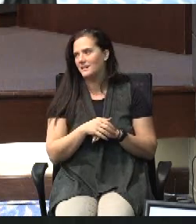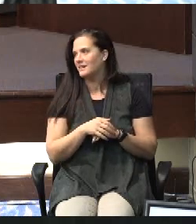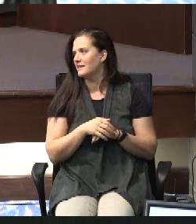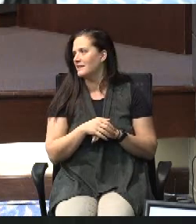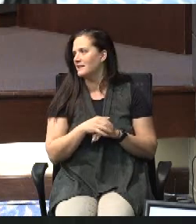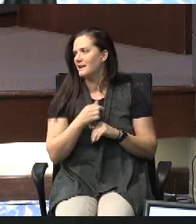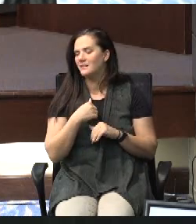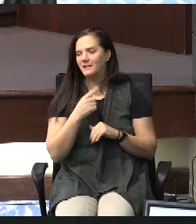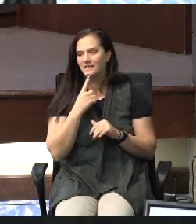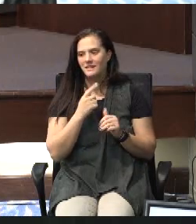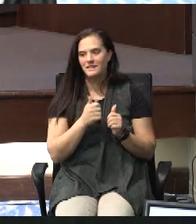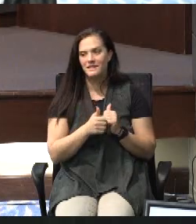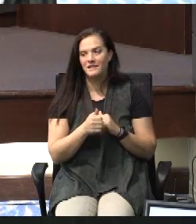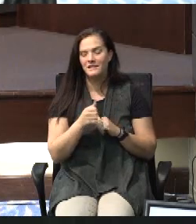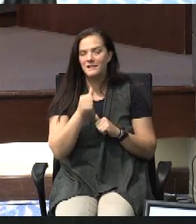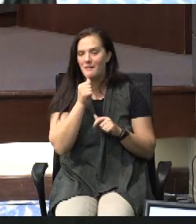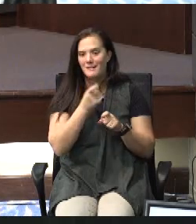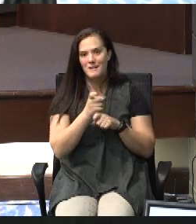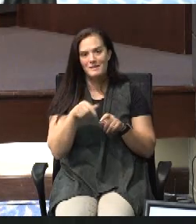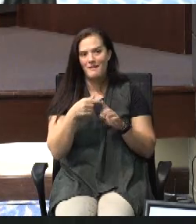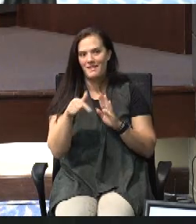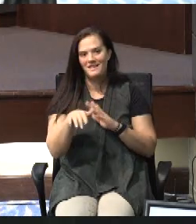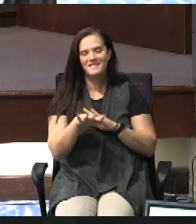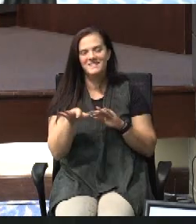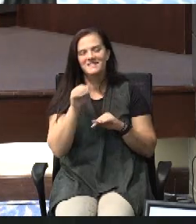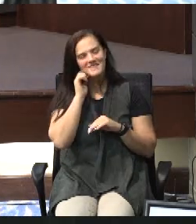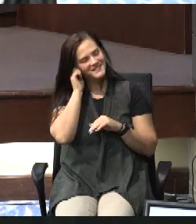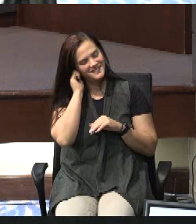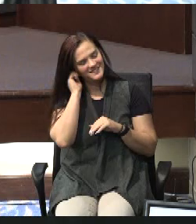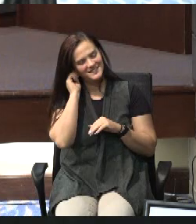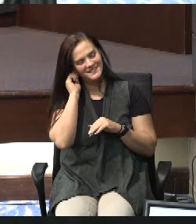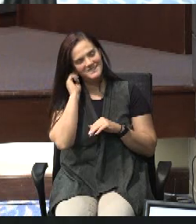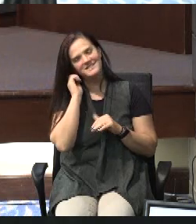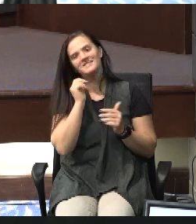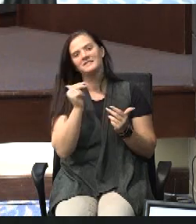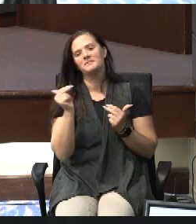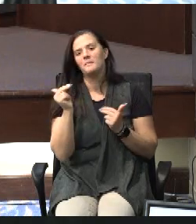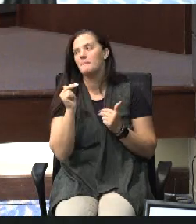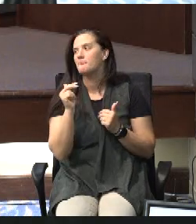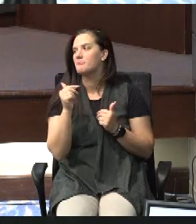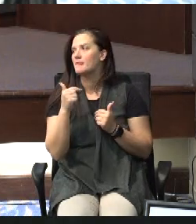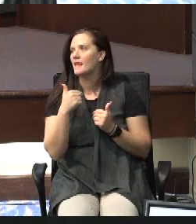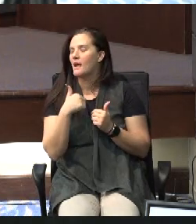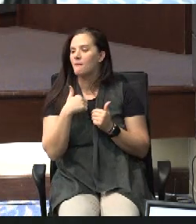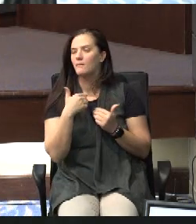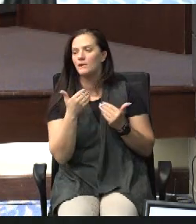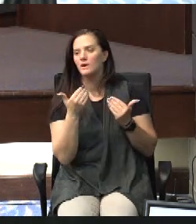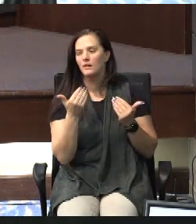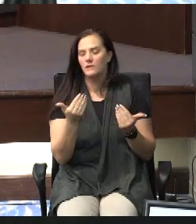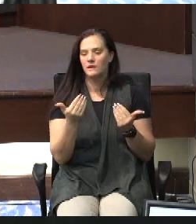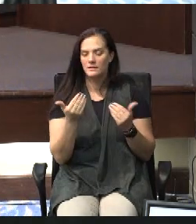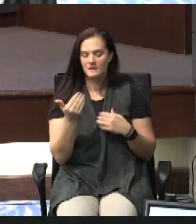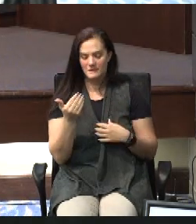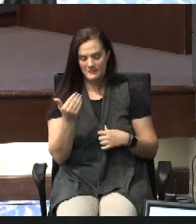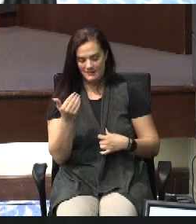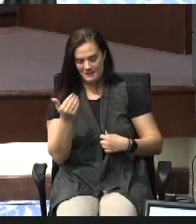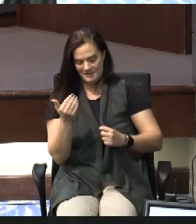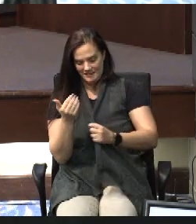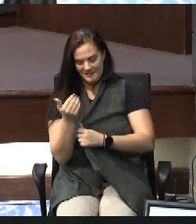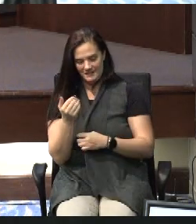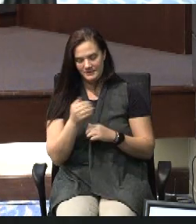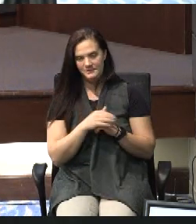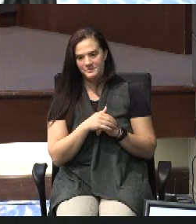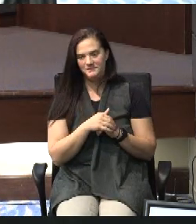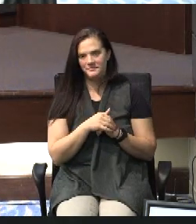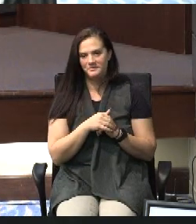poor fellow. I'll make a joke about this earlier today because I felt so bad. I'm going to go clogging. I would encourage y'all to go with me. He